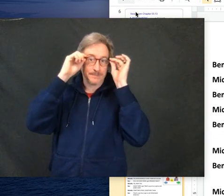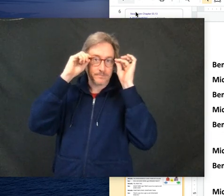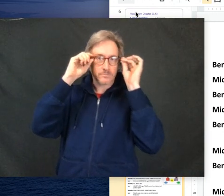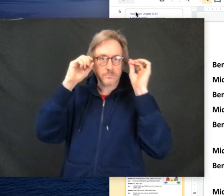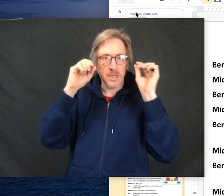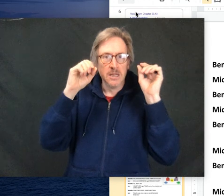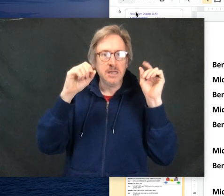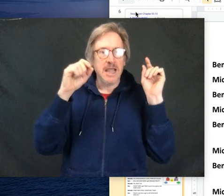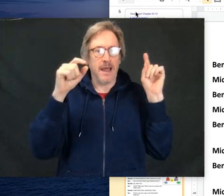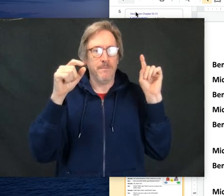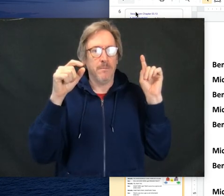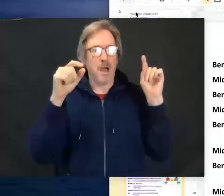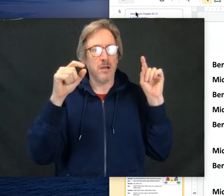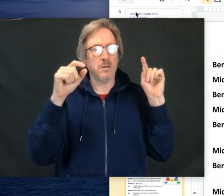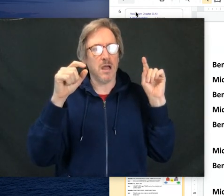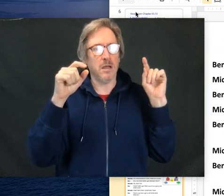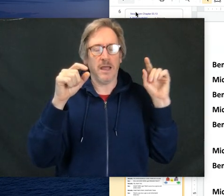complex.